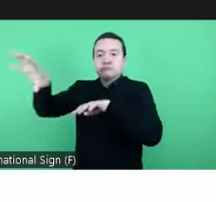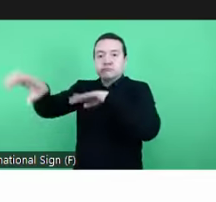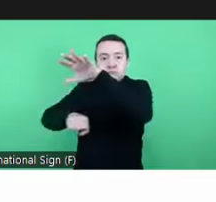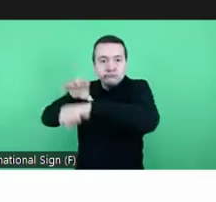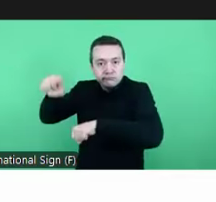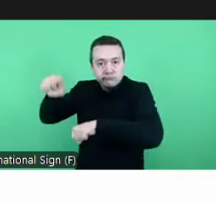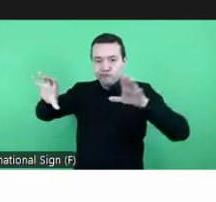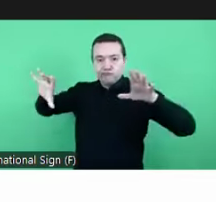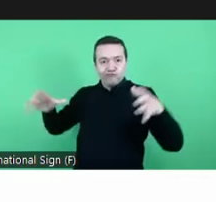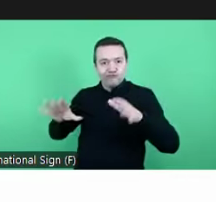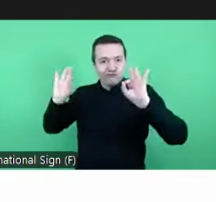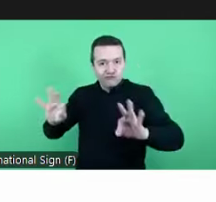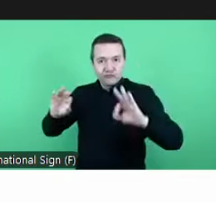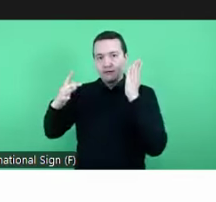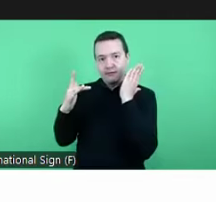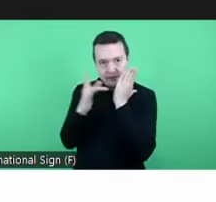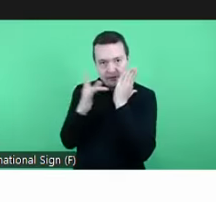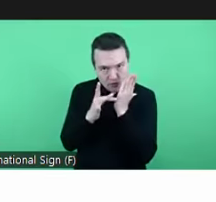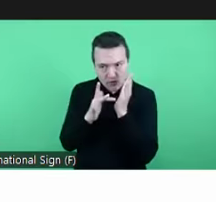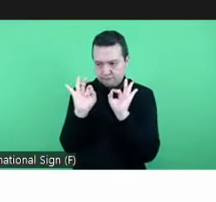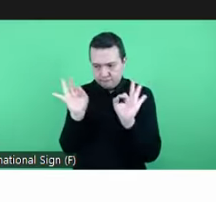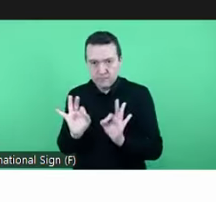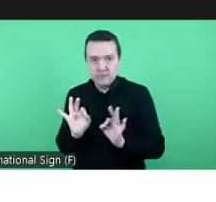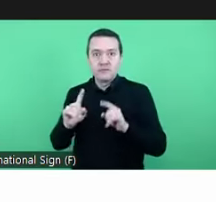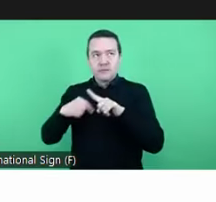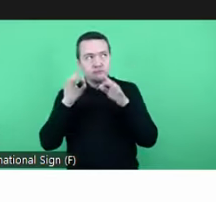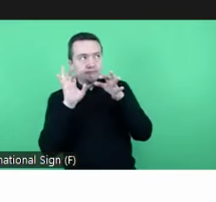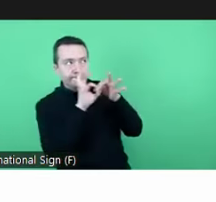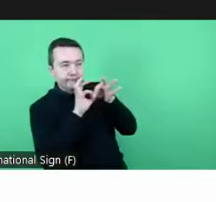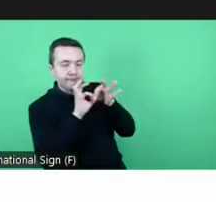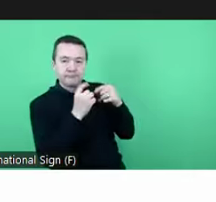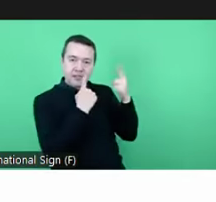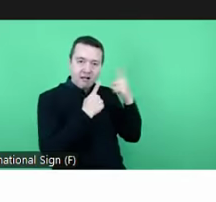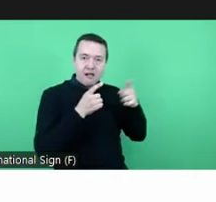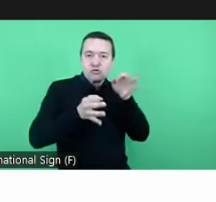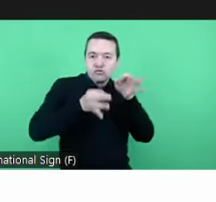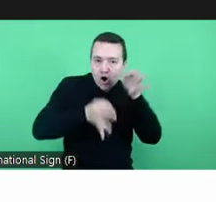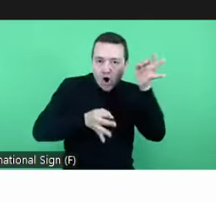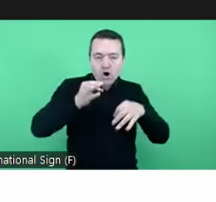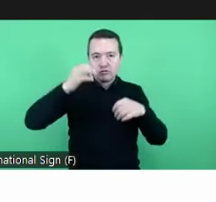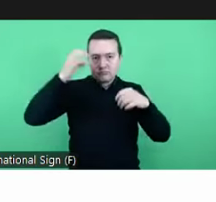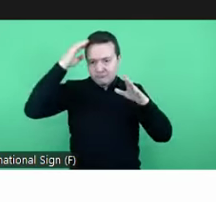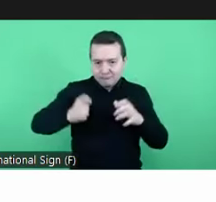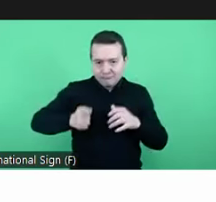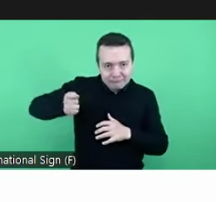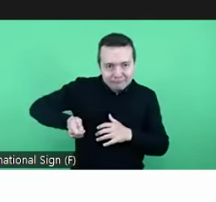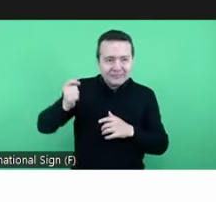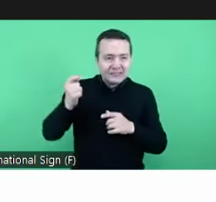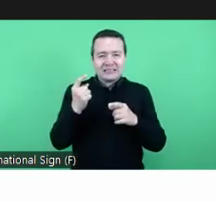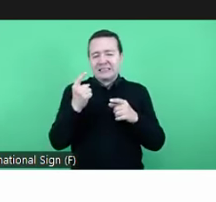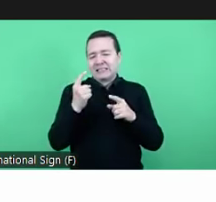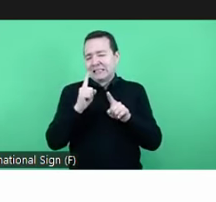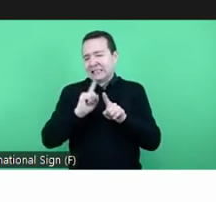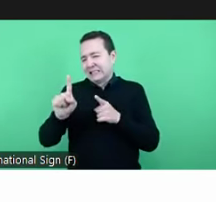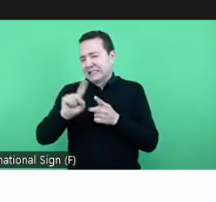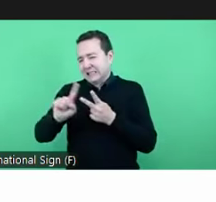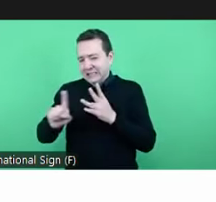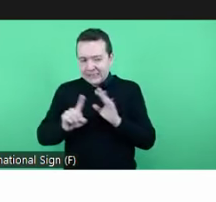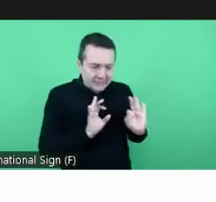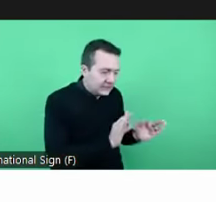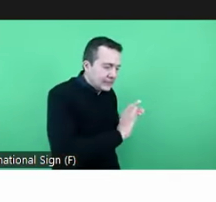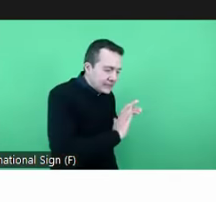inclusions of reducir health la technology and judicialización to reduce court temprano cases para dar respuestas que is sean key to give colectivas, efectivas responses that are